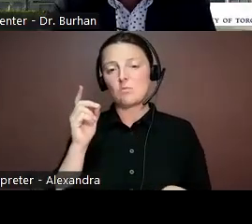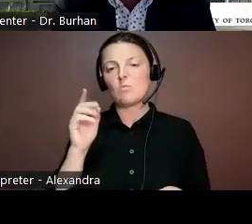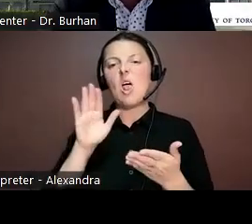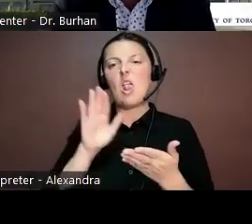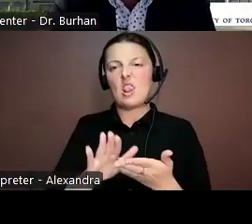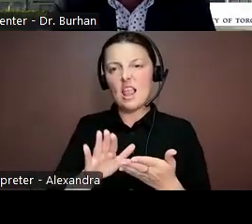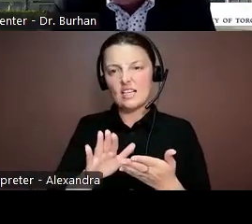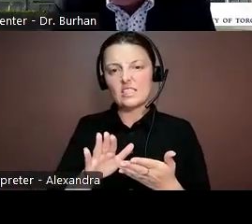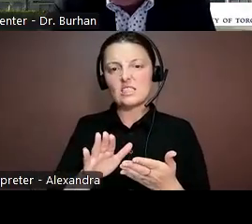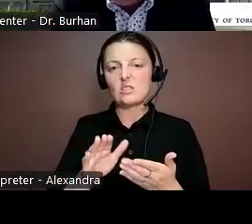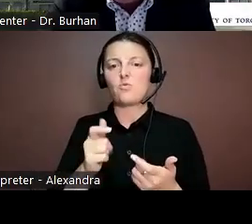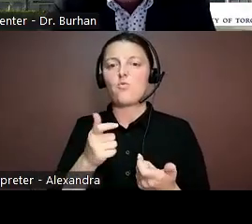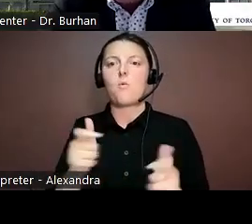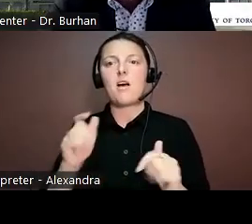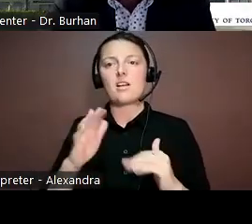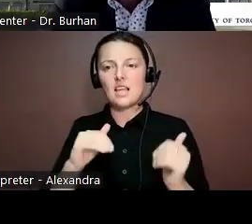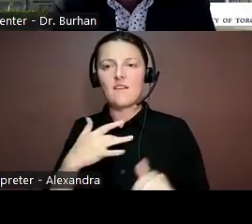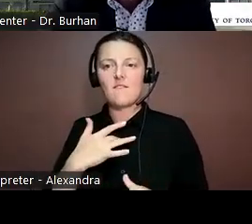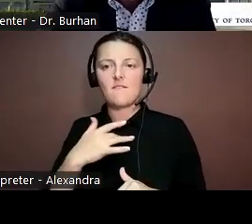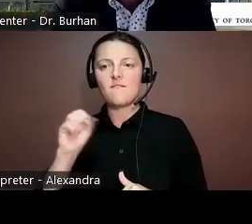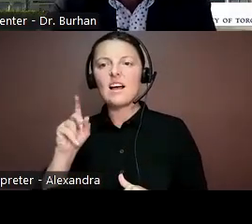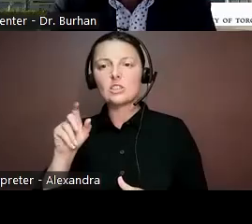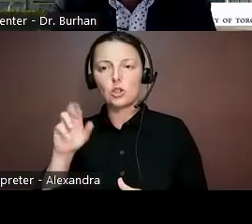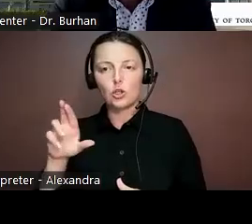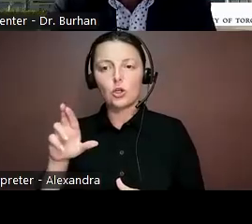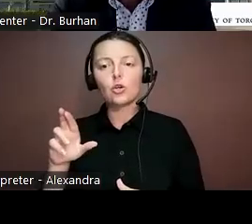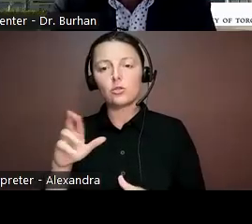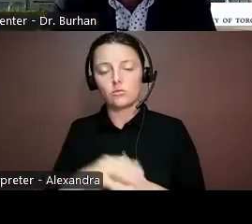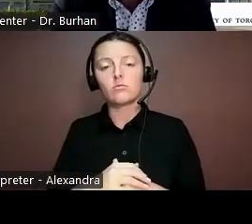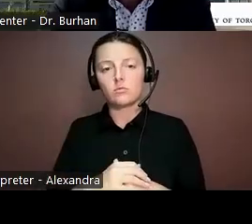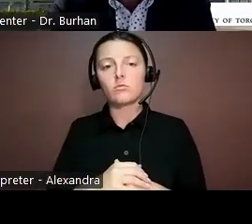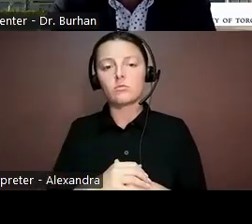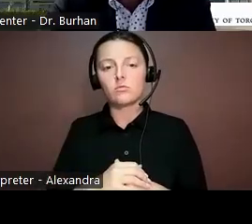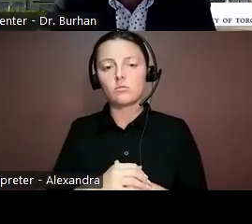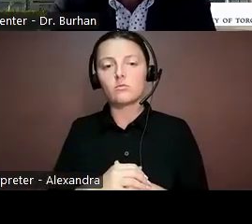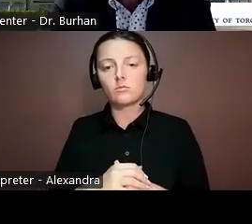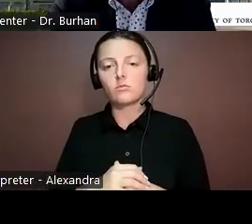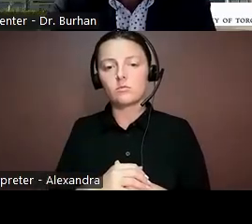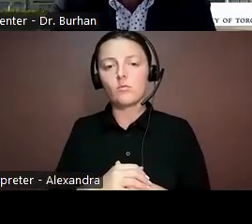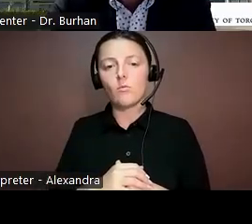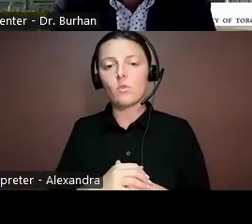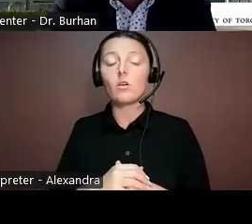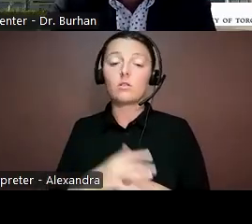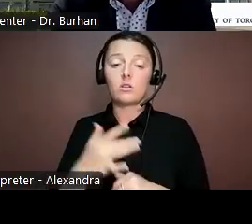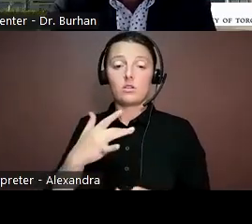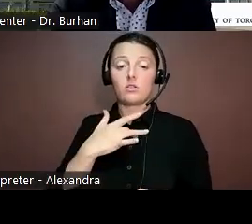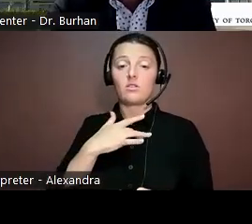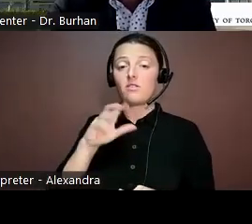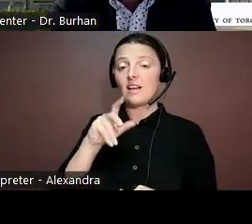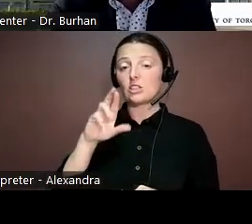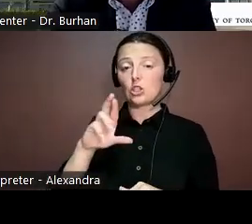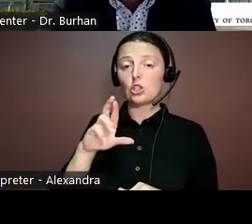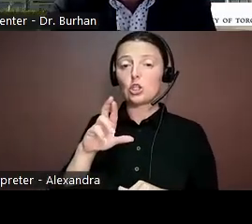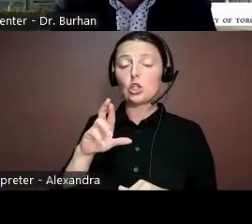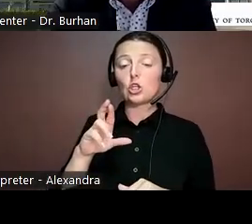subcortical network disruption through vascular lesions and white matter hyperintensity might be more relevant to late-life depression,